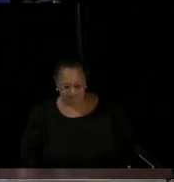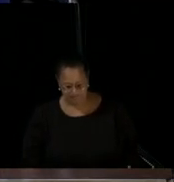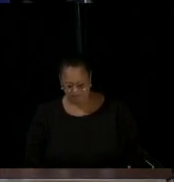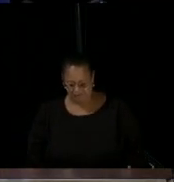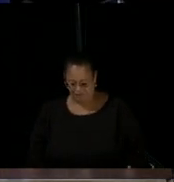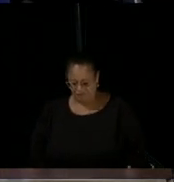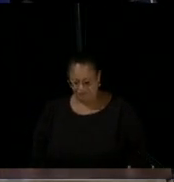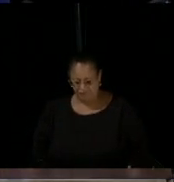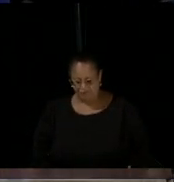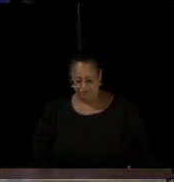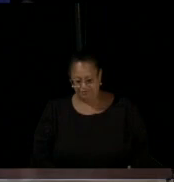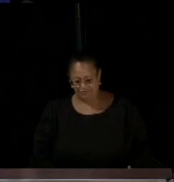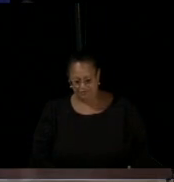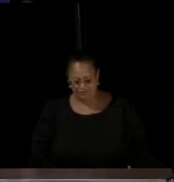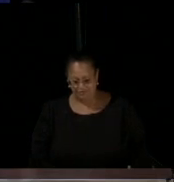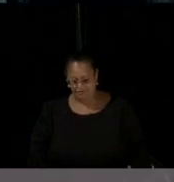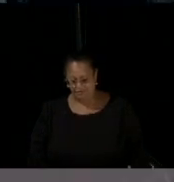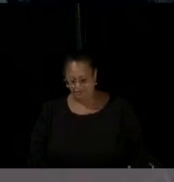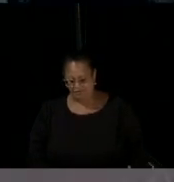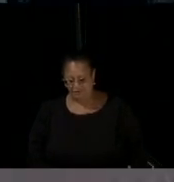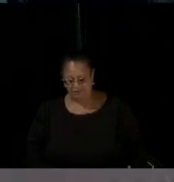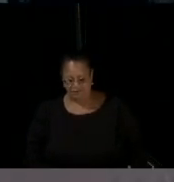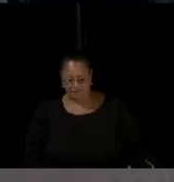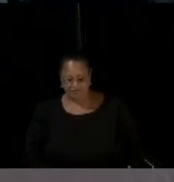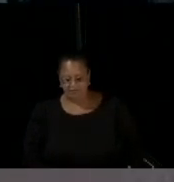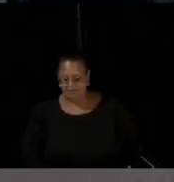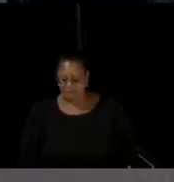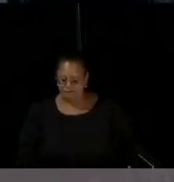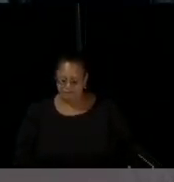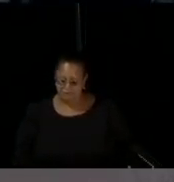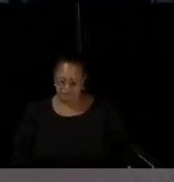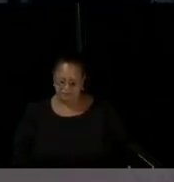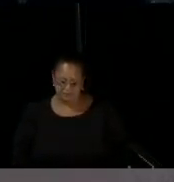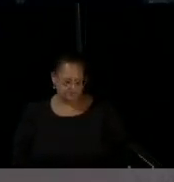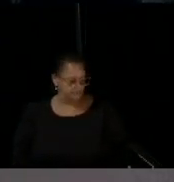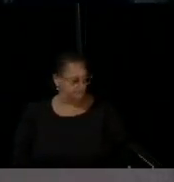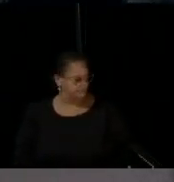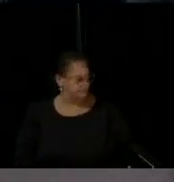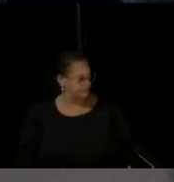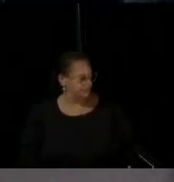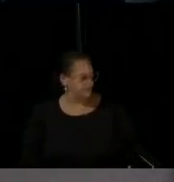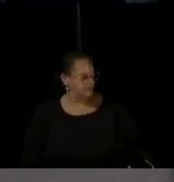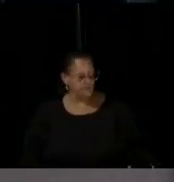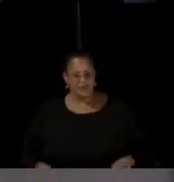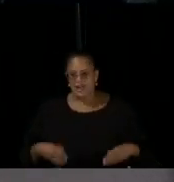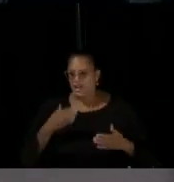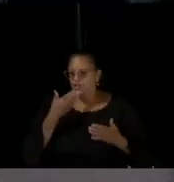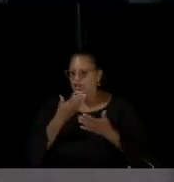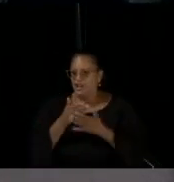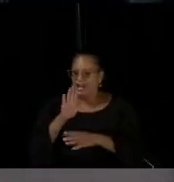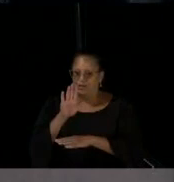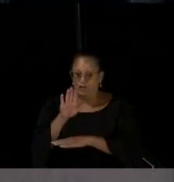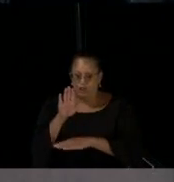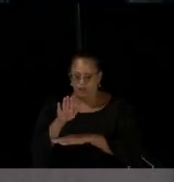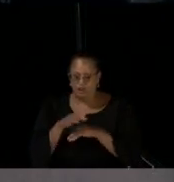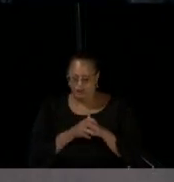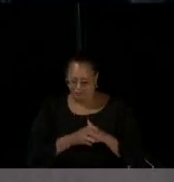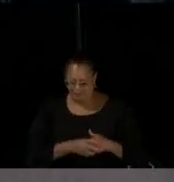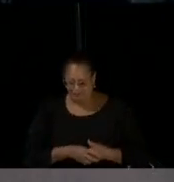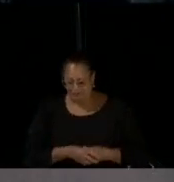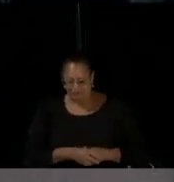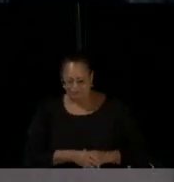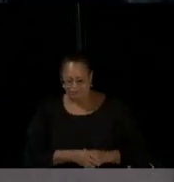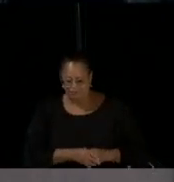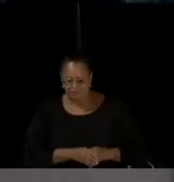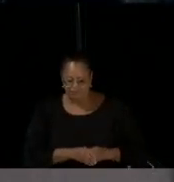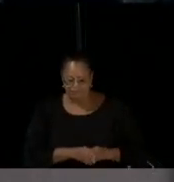Good Good afternoon, everyone.